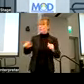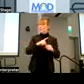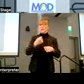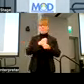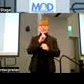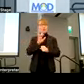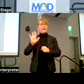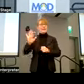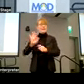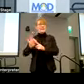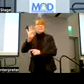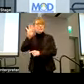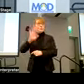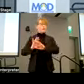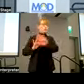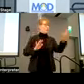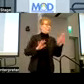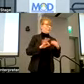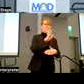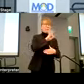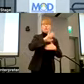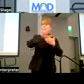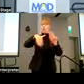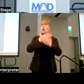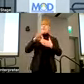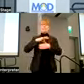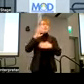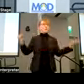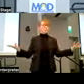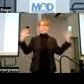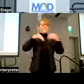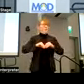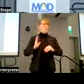his spirit, your spirits and all of our spirits into the work that we do.